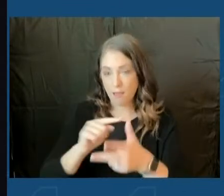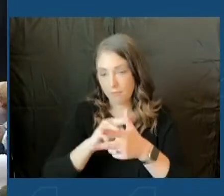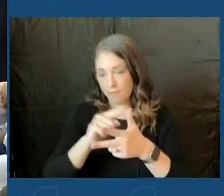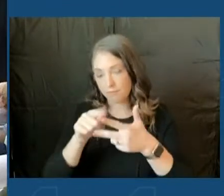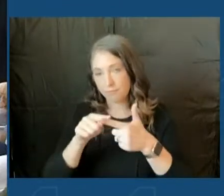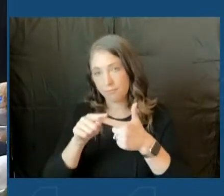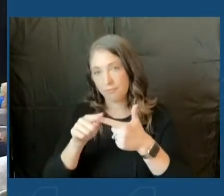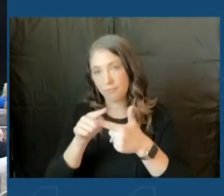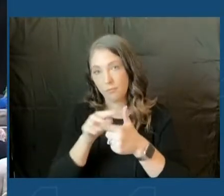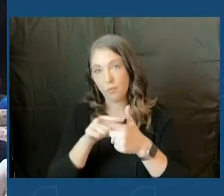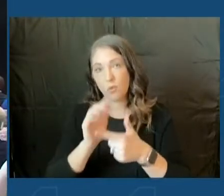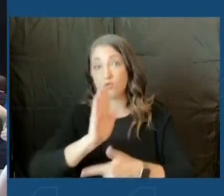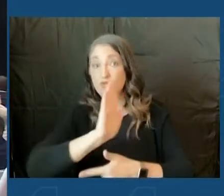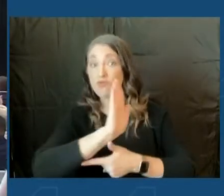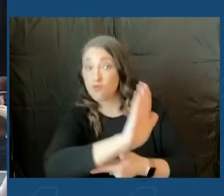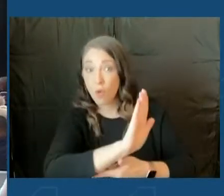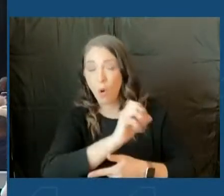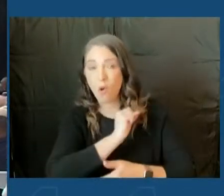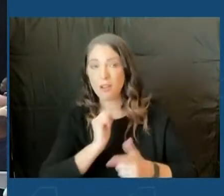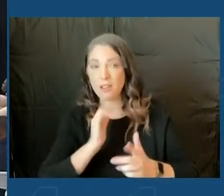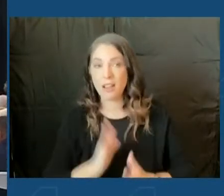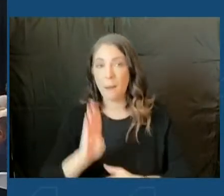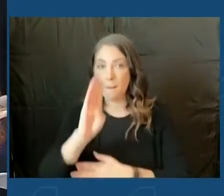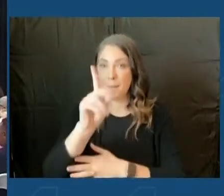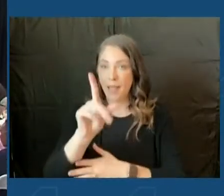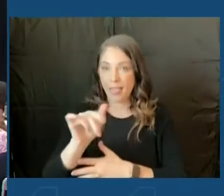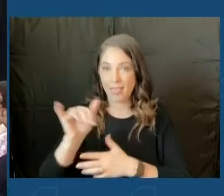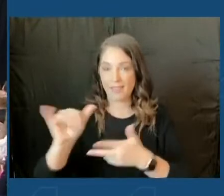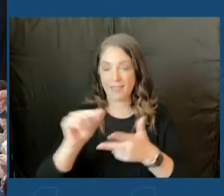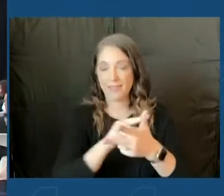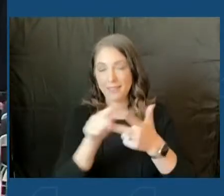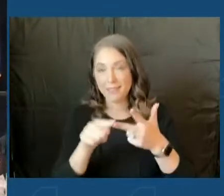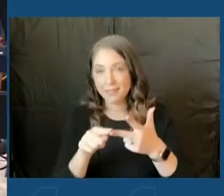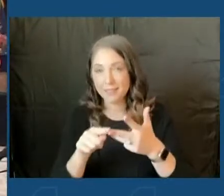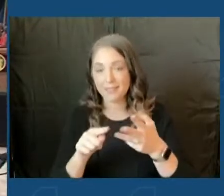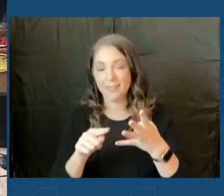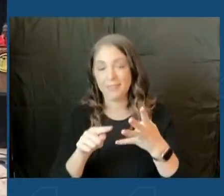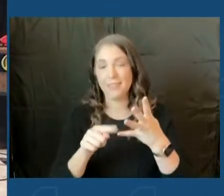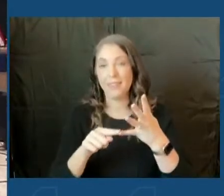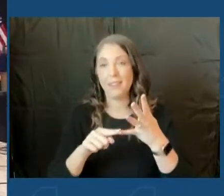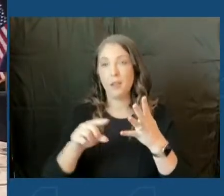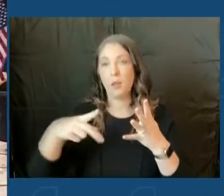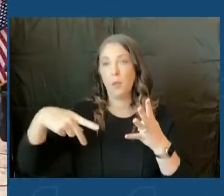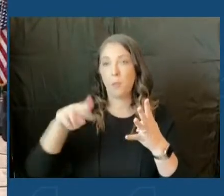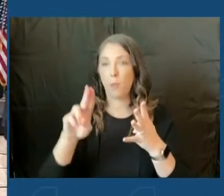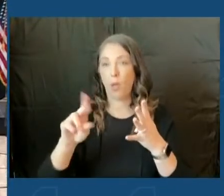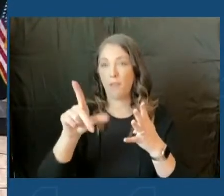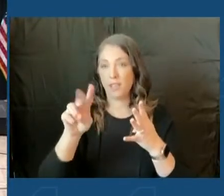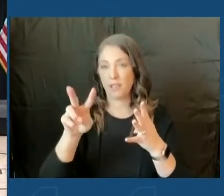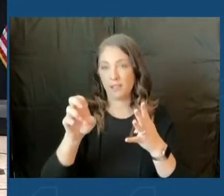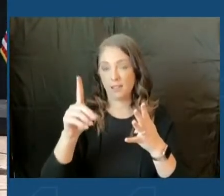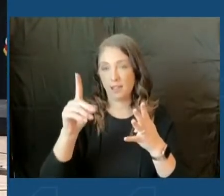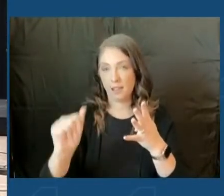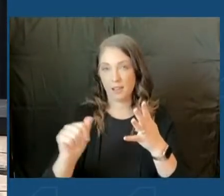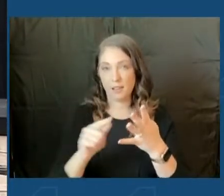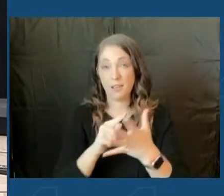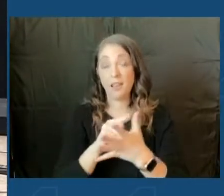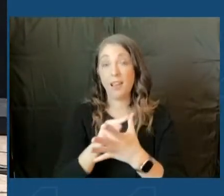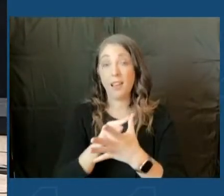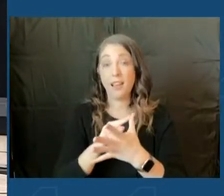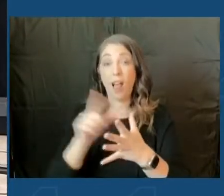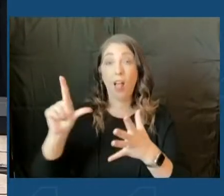own Senator Jamal Bailey, Senator Luis Sepulveda, all the way from